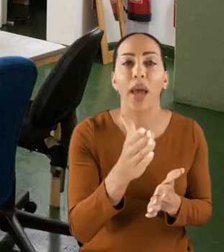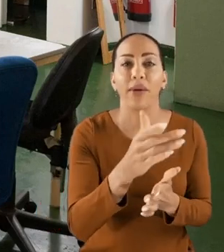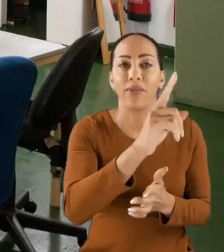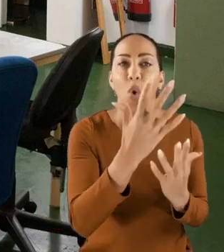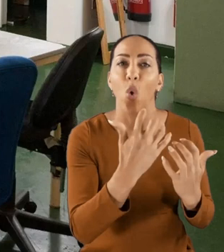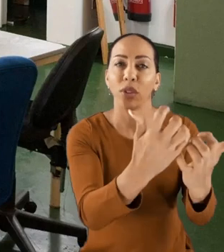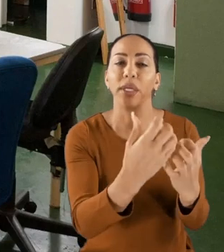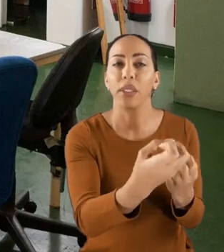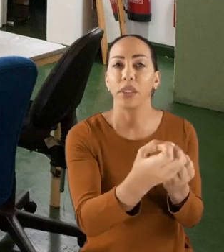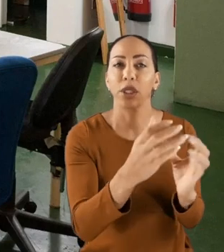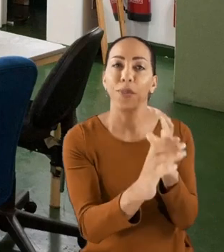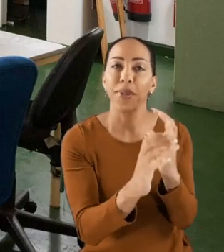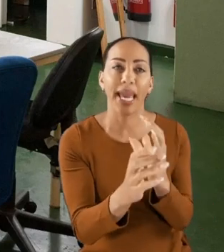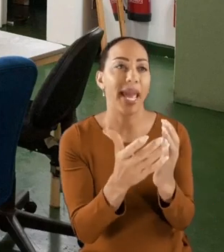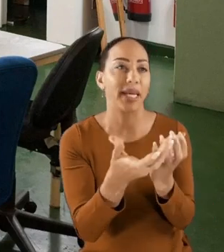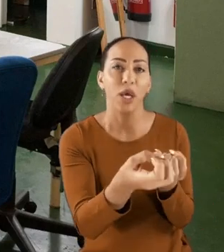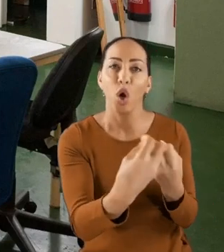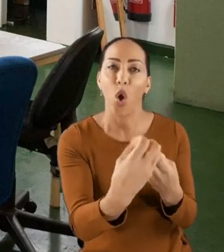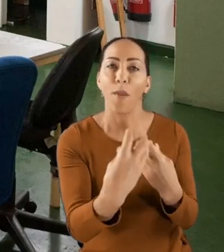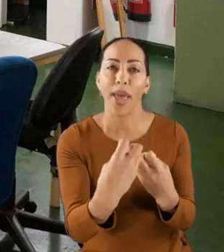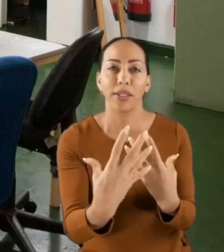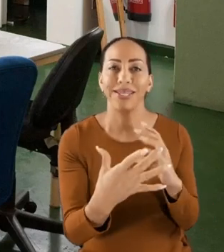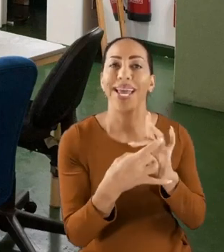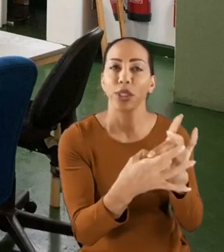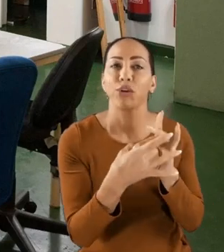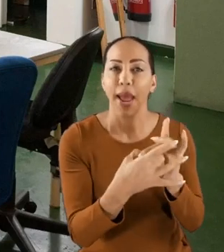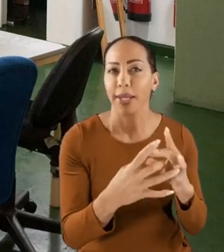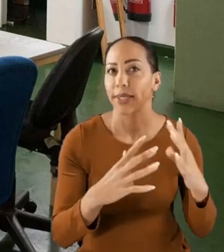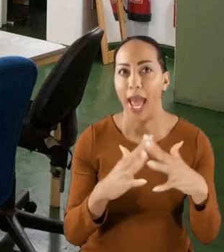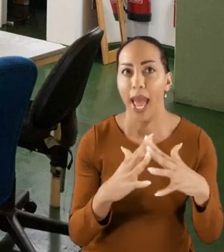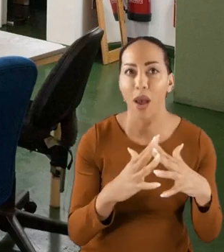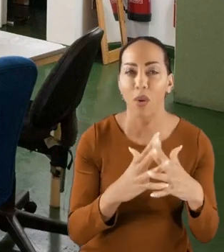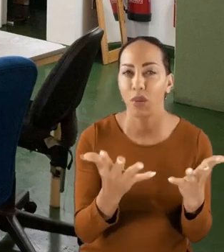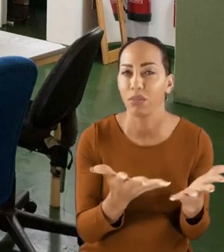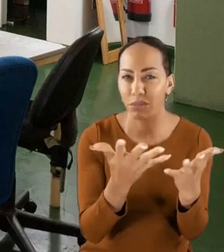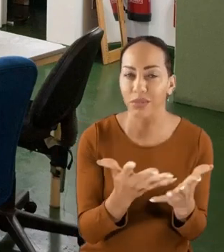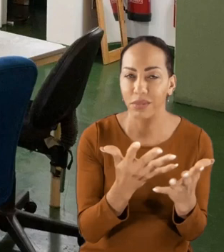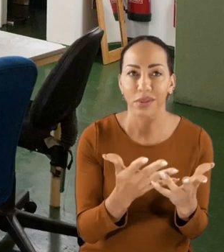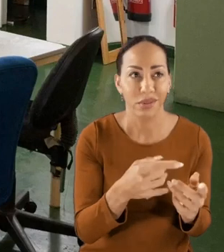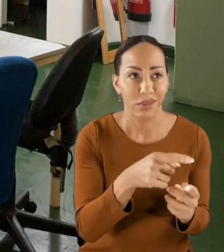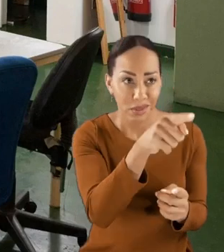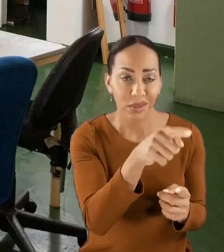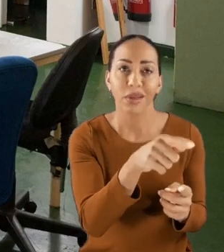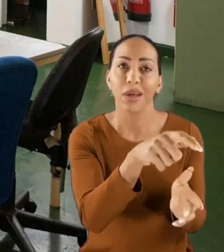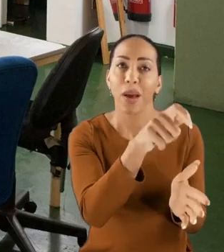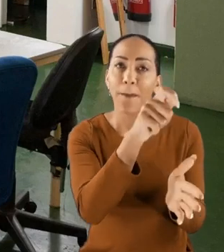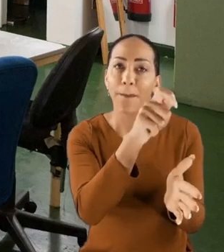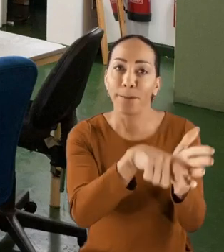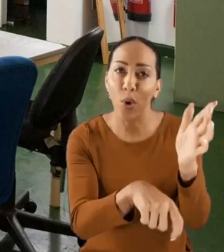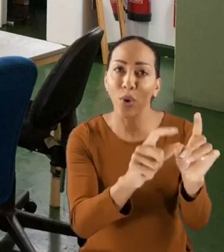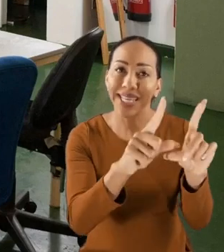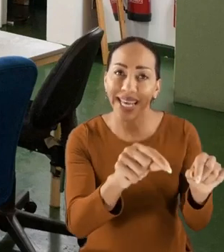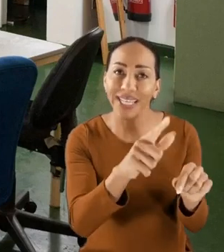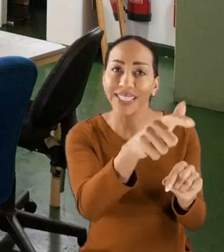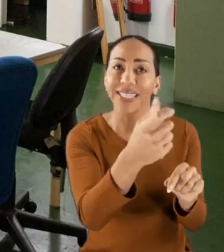write comments as they're watching and communicate with each other? How are you kind of, is there a way that people who bought tickets